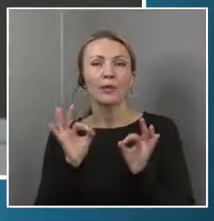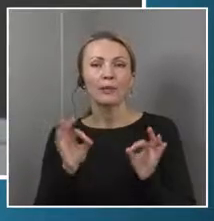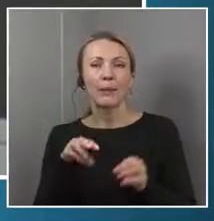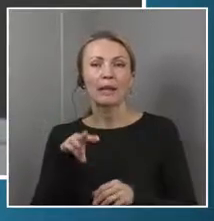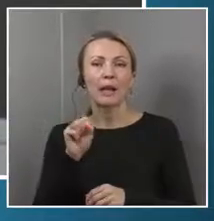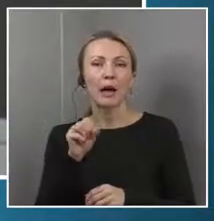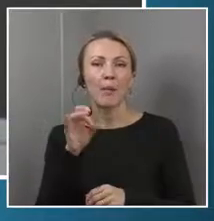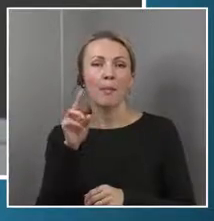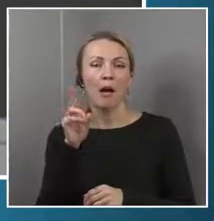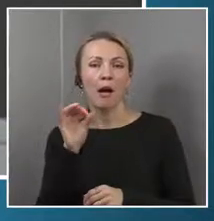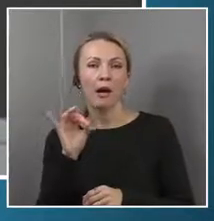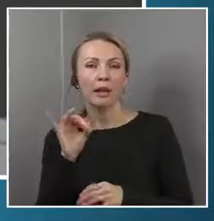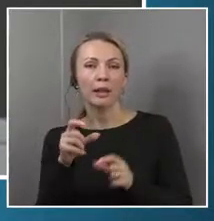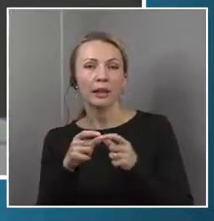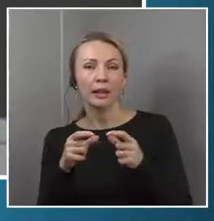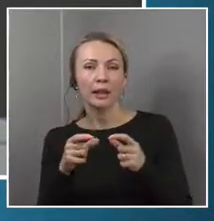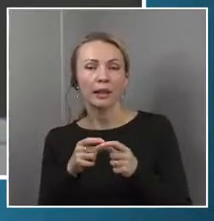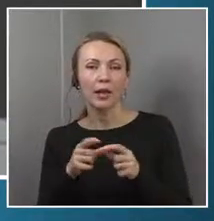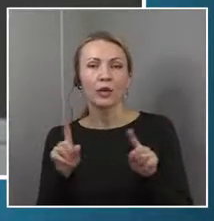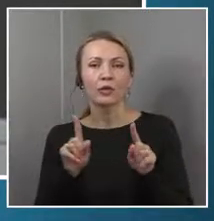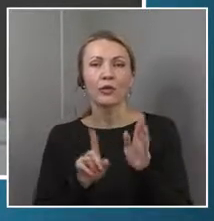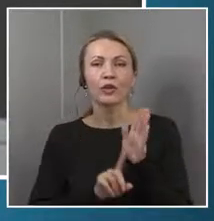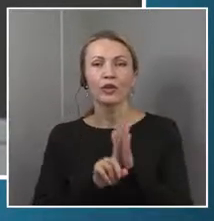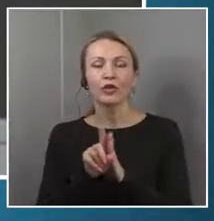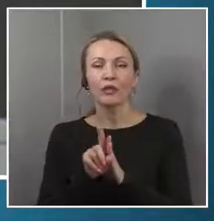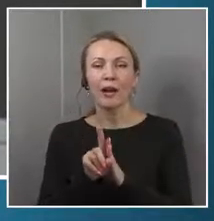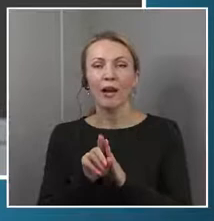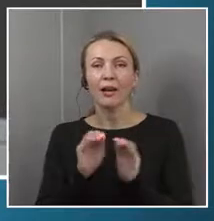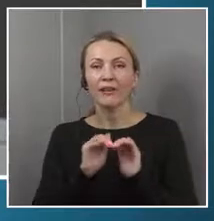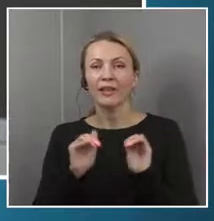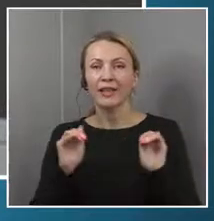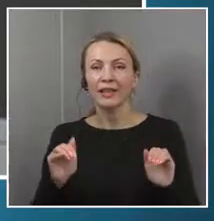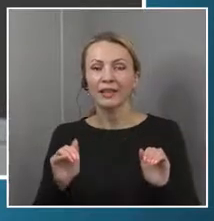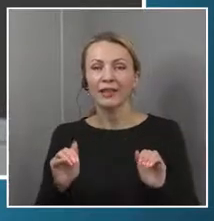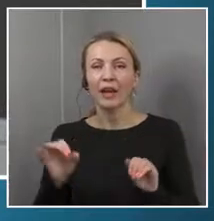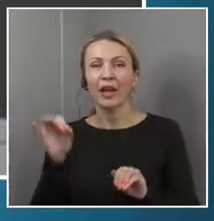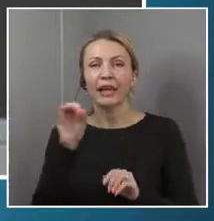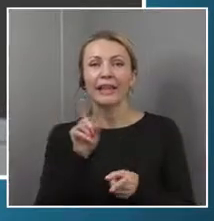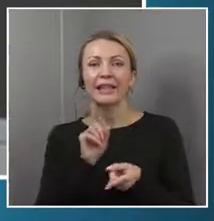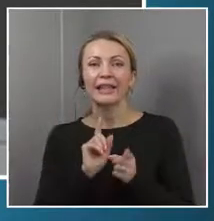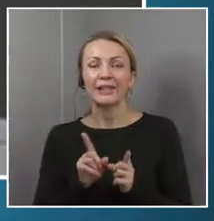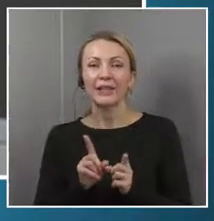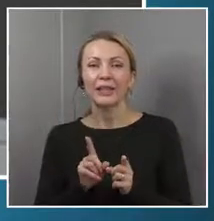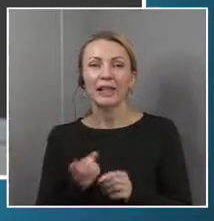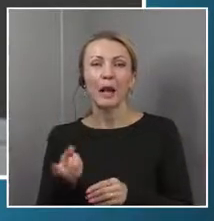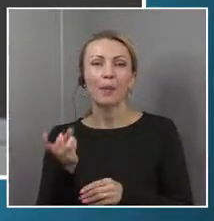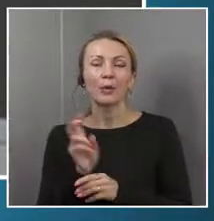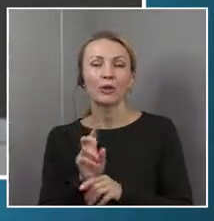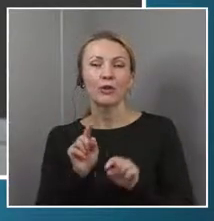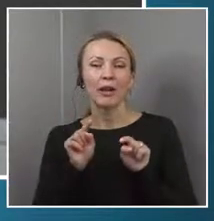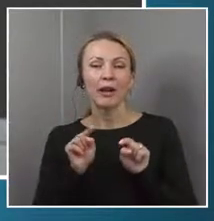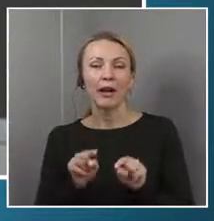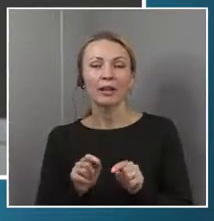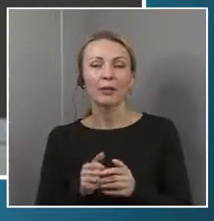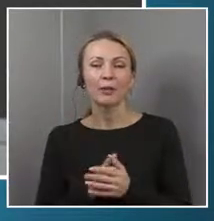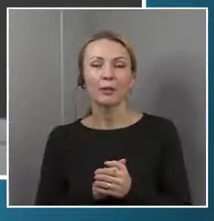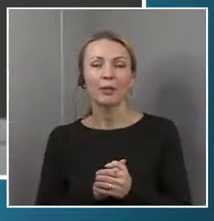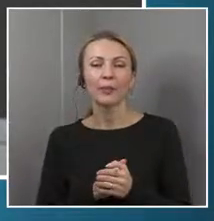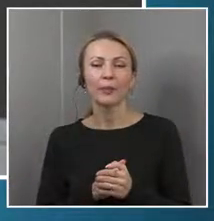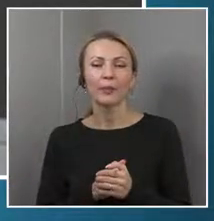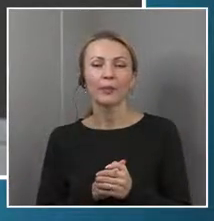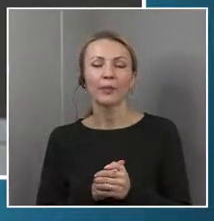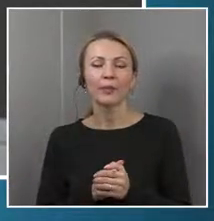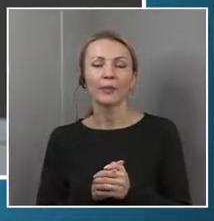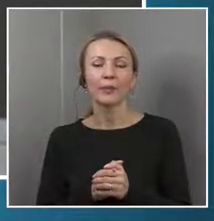more expensive segments. So coins and post stamps, this is something that